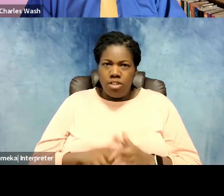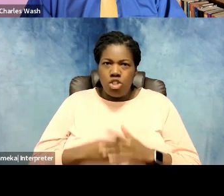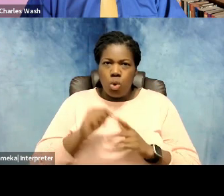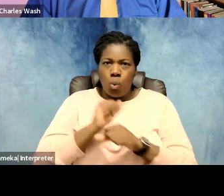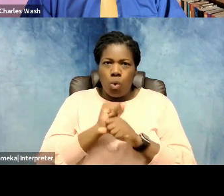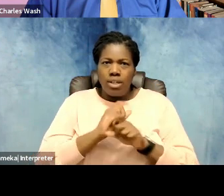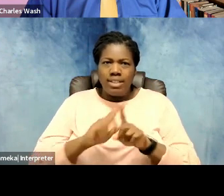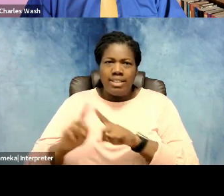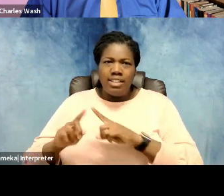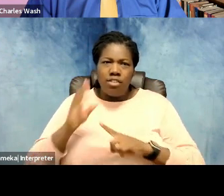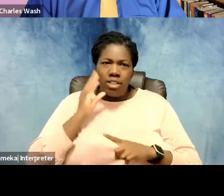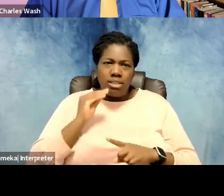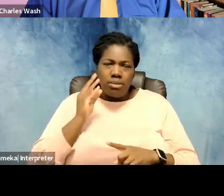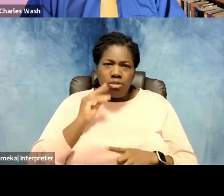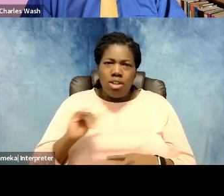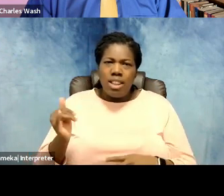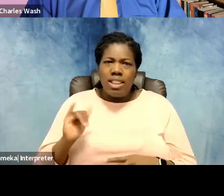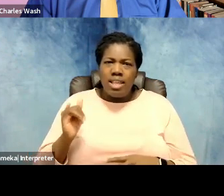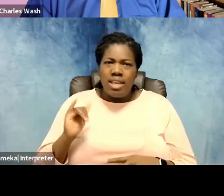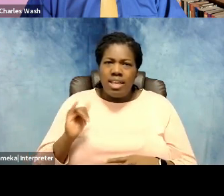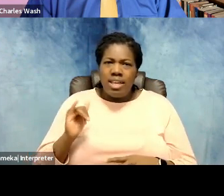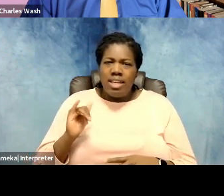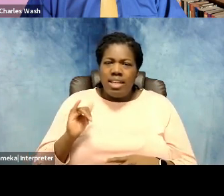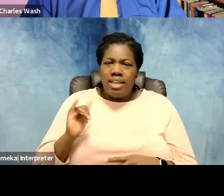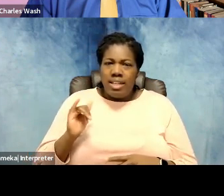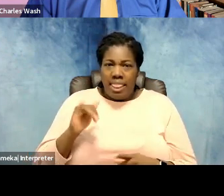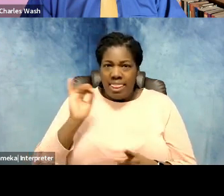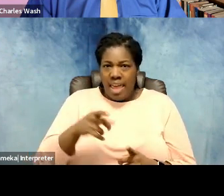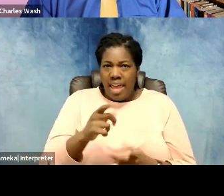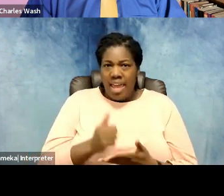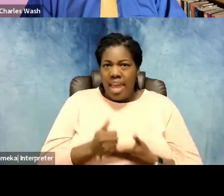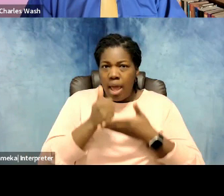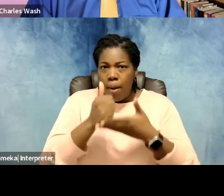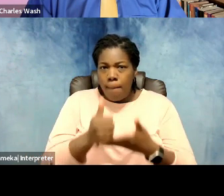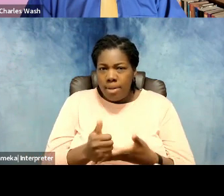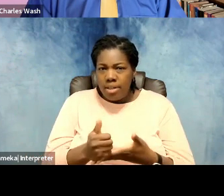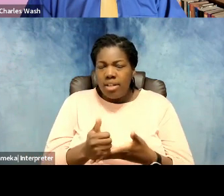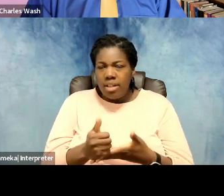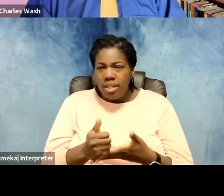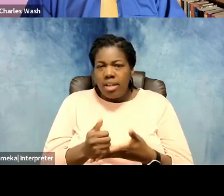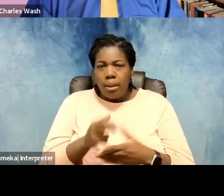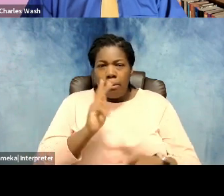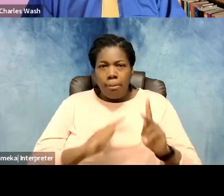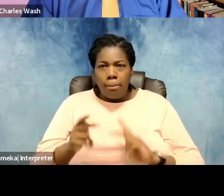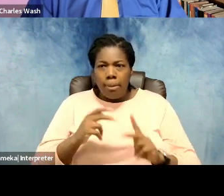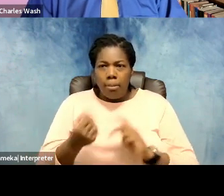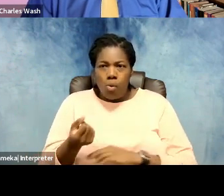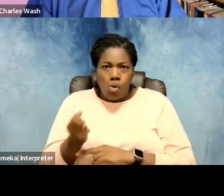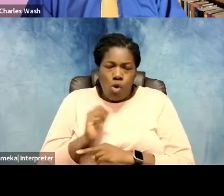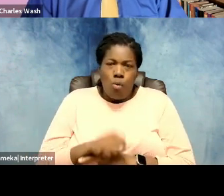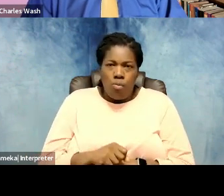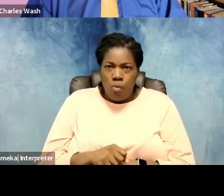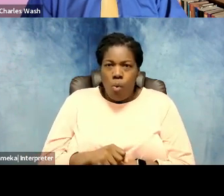different experiences, like experiences like this, helping to help individuals overcome opioid